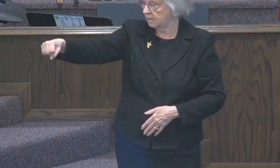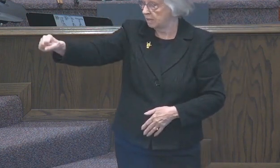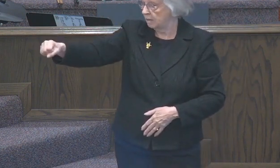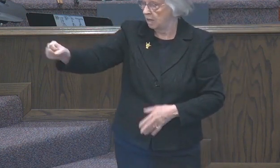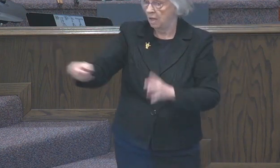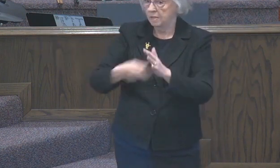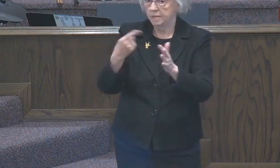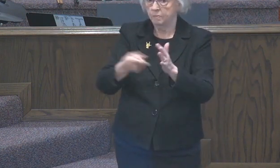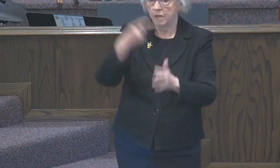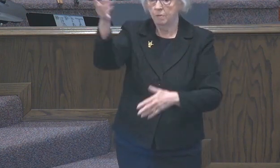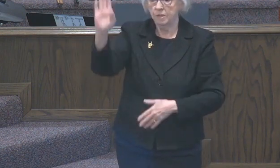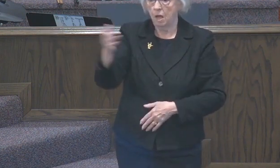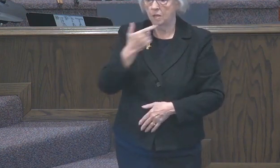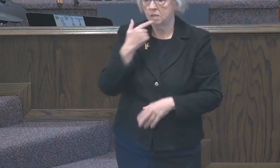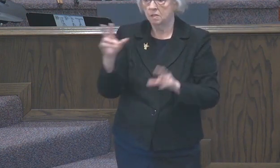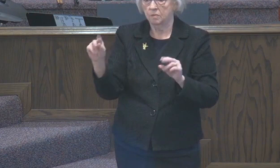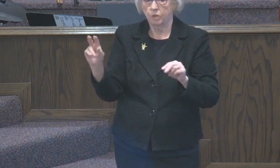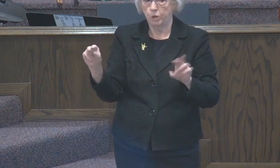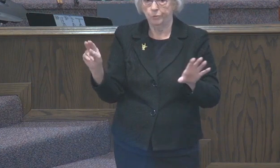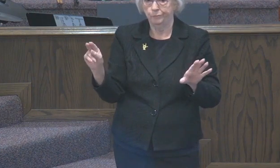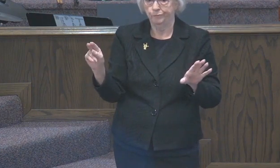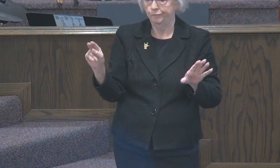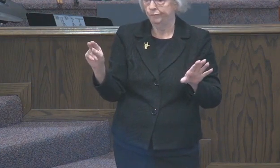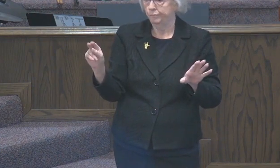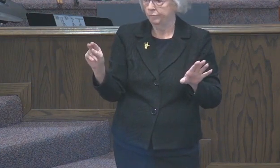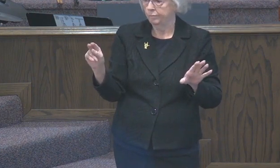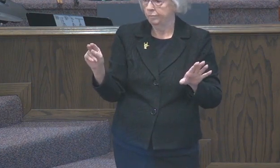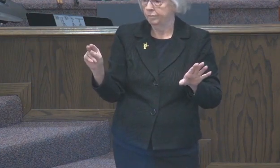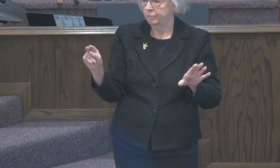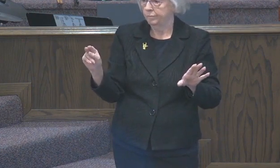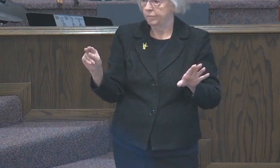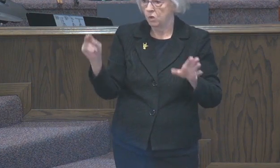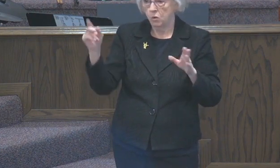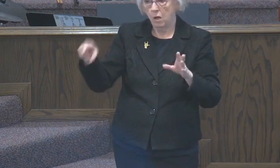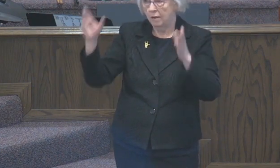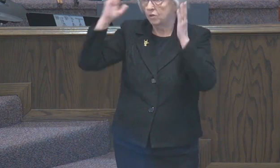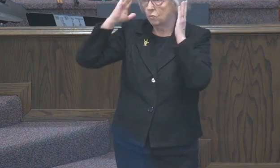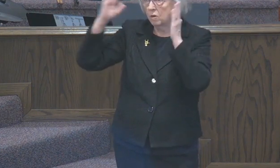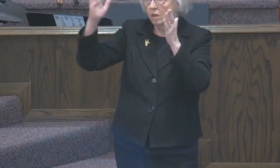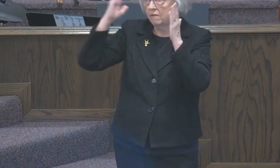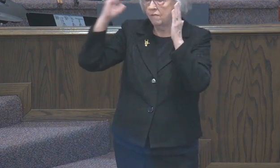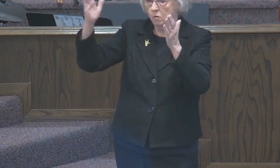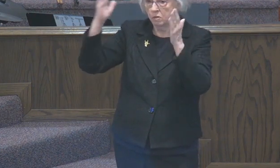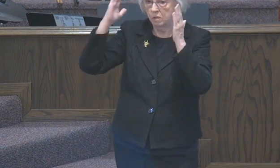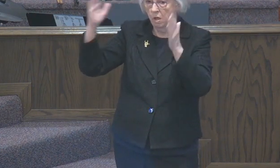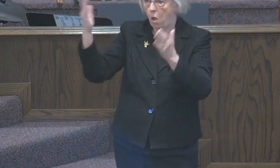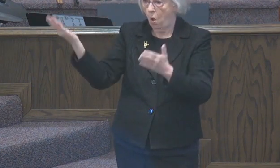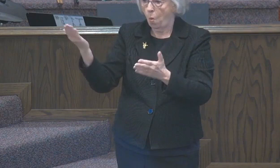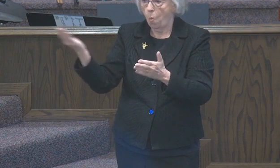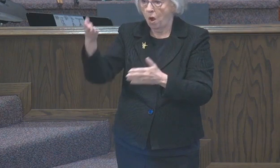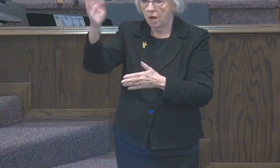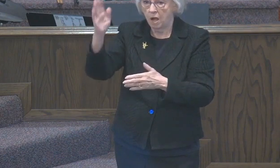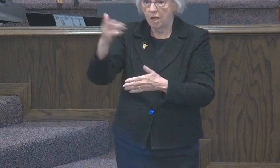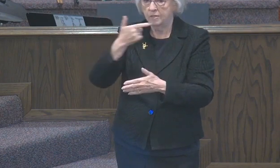He is calling us, he is challenging us, he is leading us to serve and to pray and to have